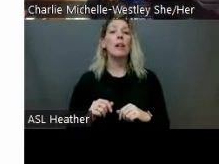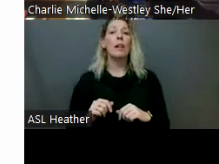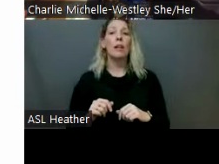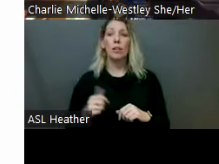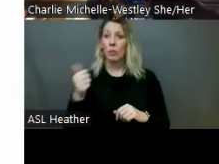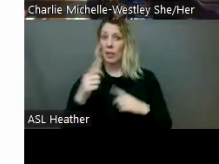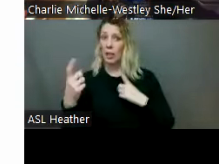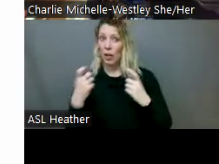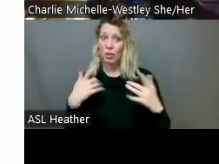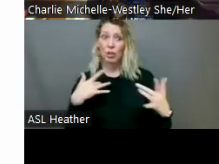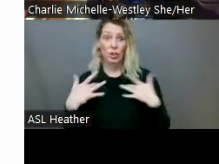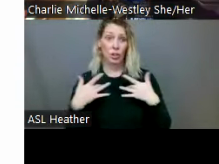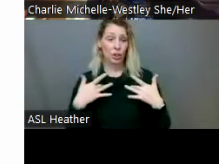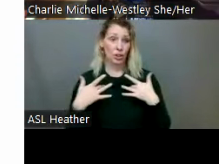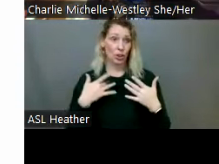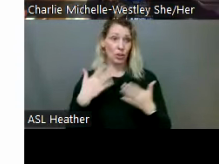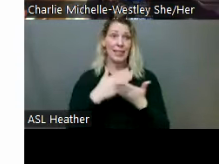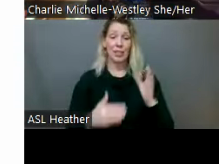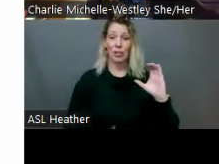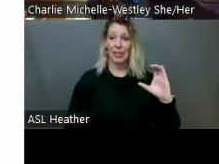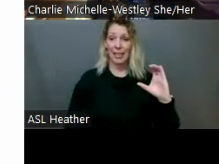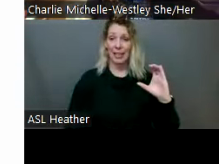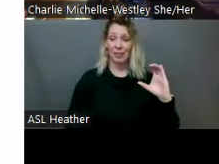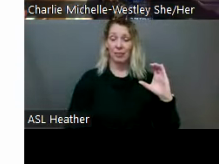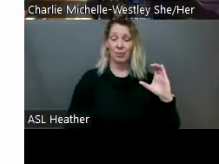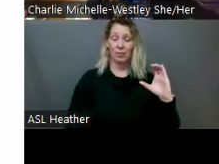there any questions or concerns on section C?